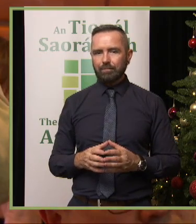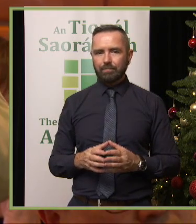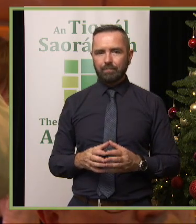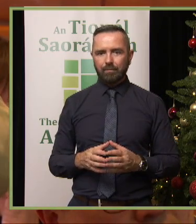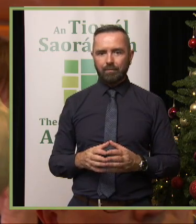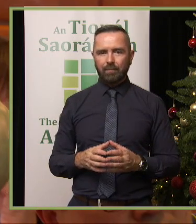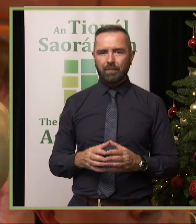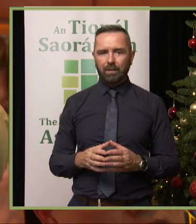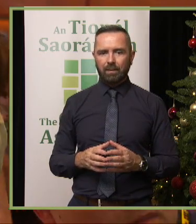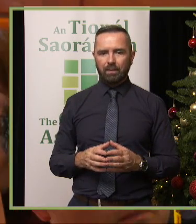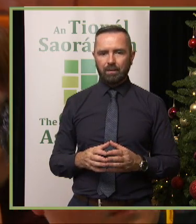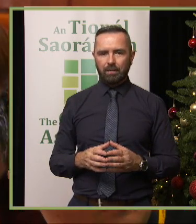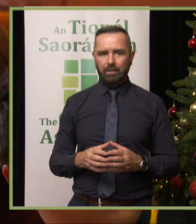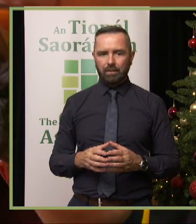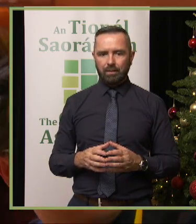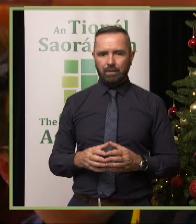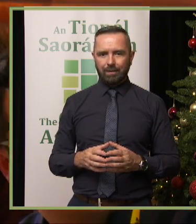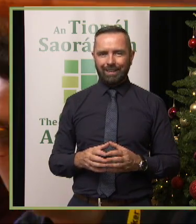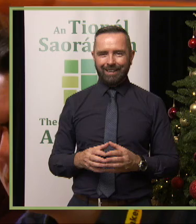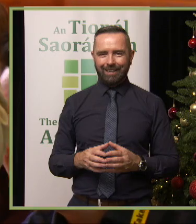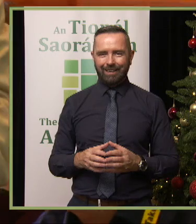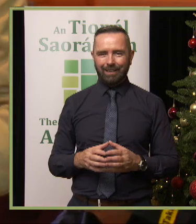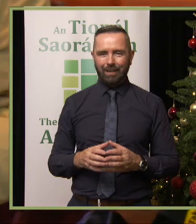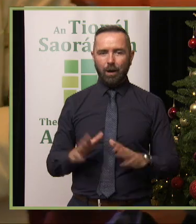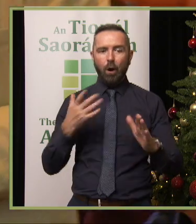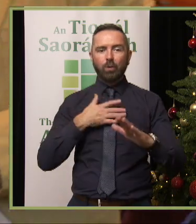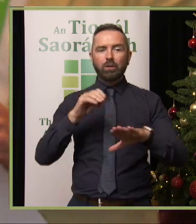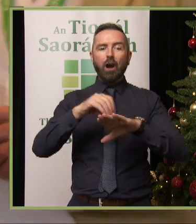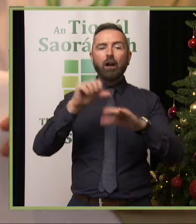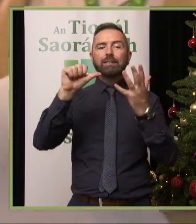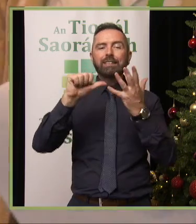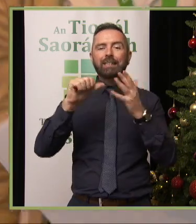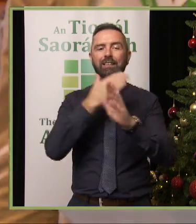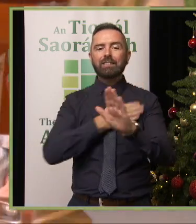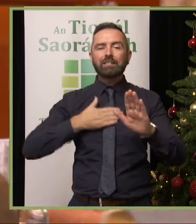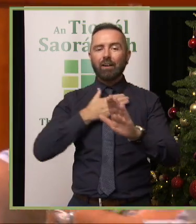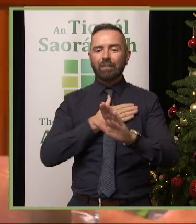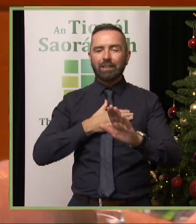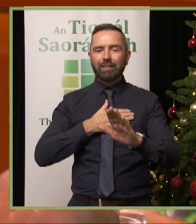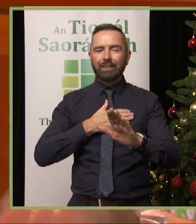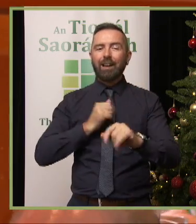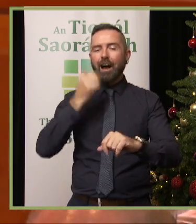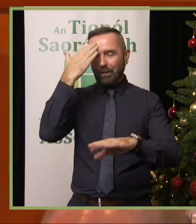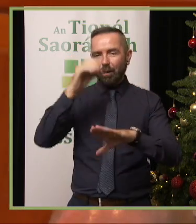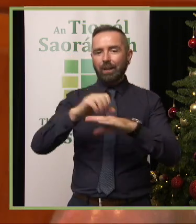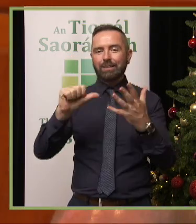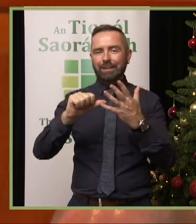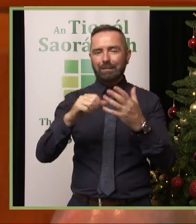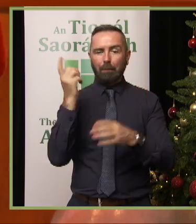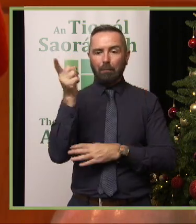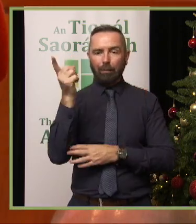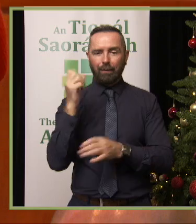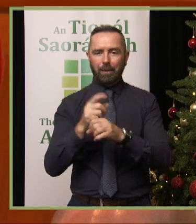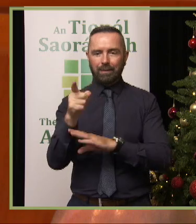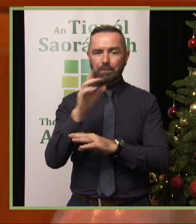Have we? I just go as we're on 6. Sorry, don't be bossy. But I just think, I know you told us off about this, but I think we